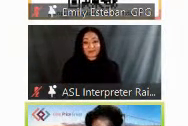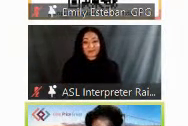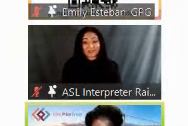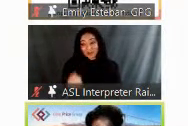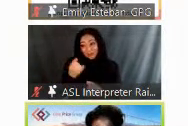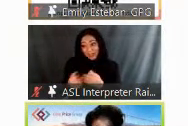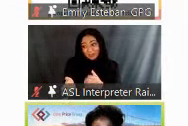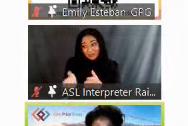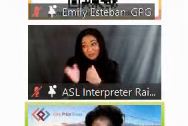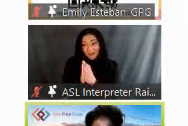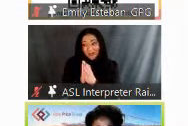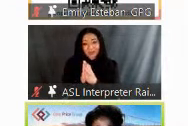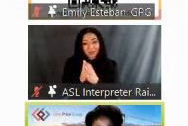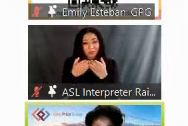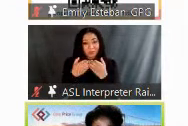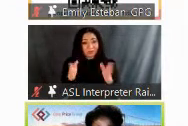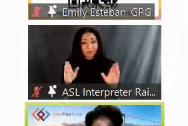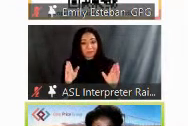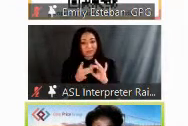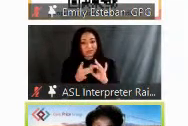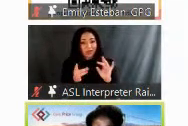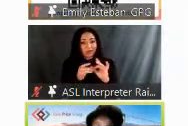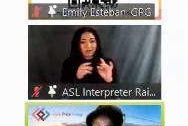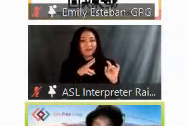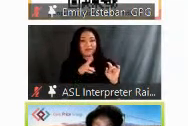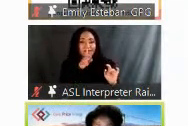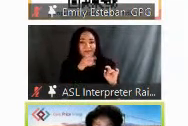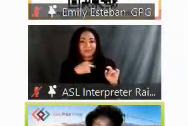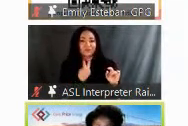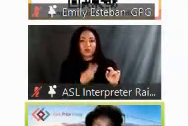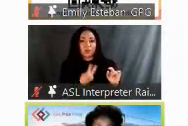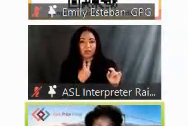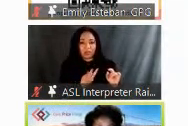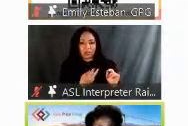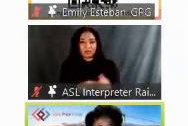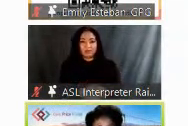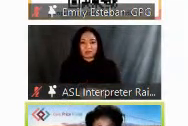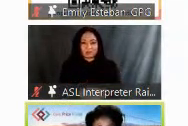last request for verbal public comment.